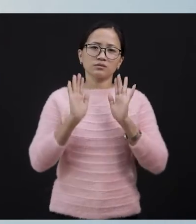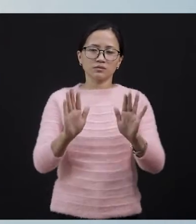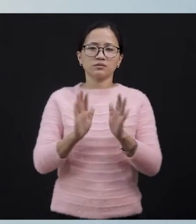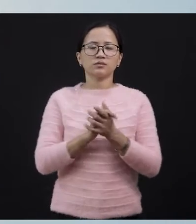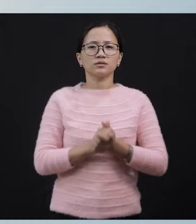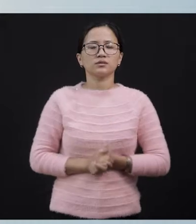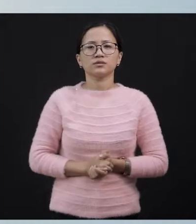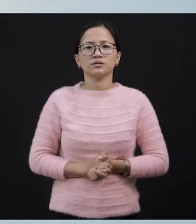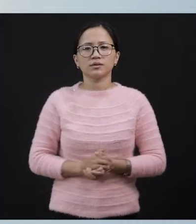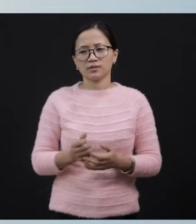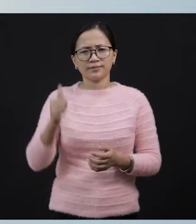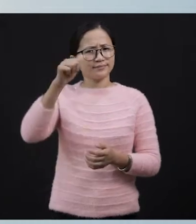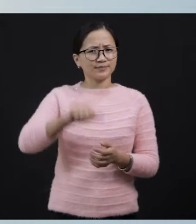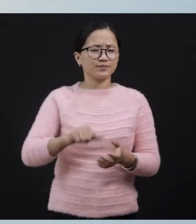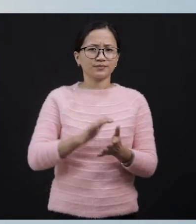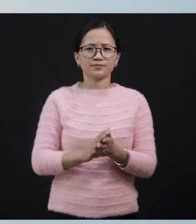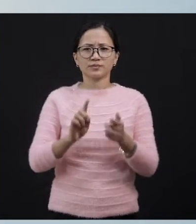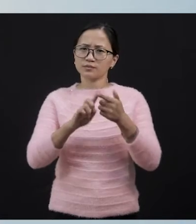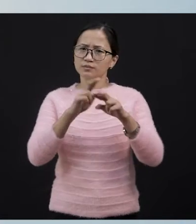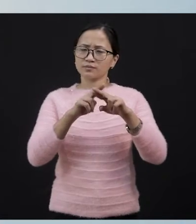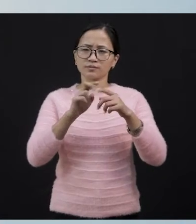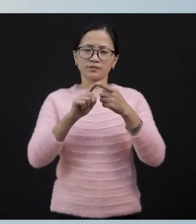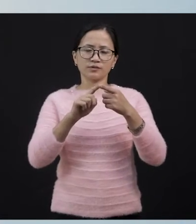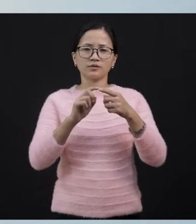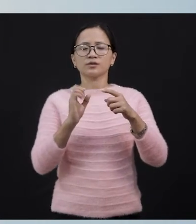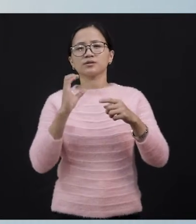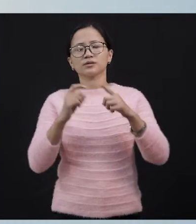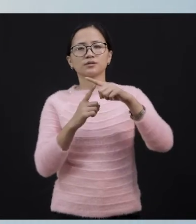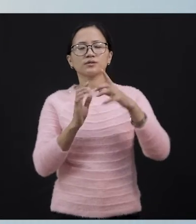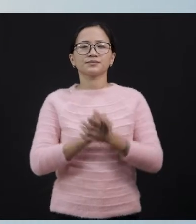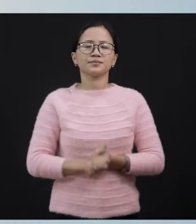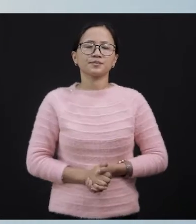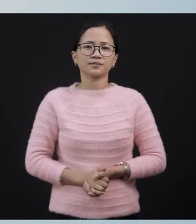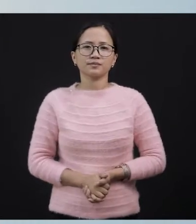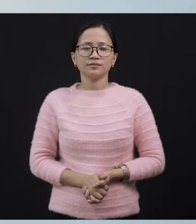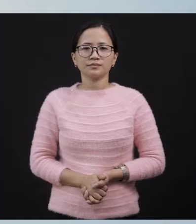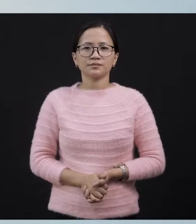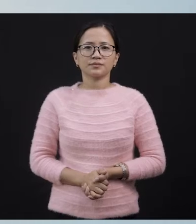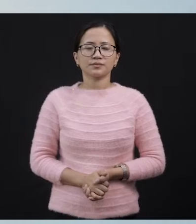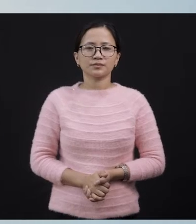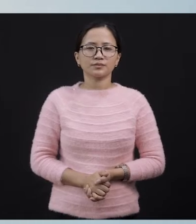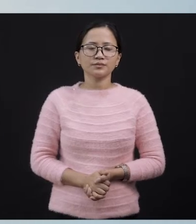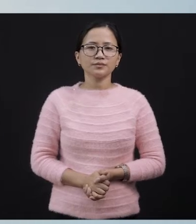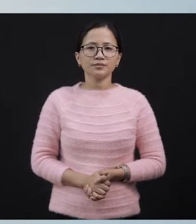have any effect. It does not have any effect on